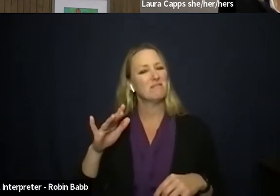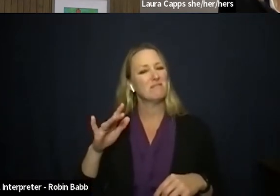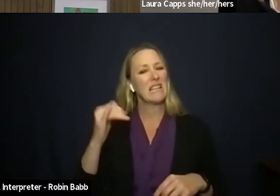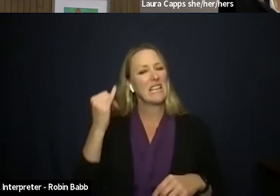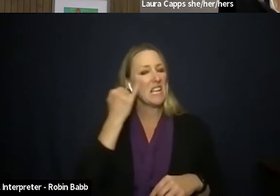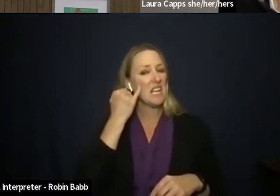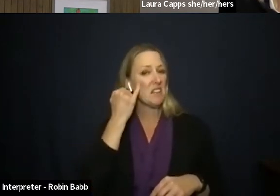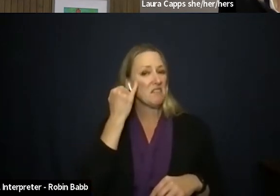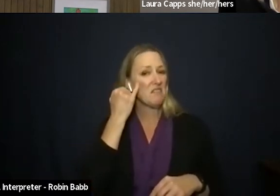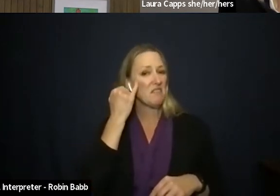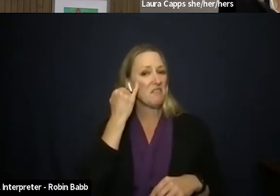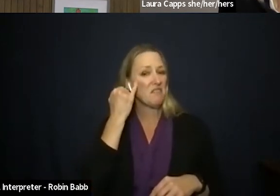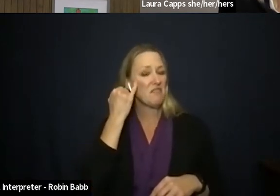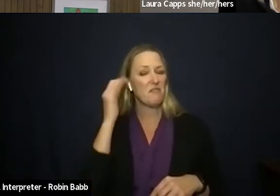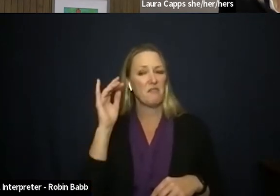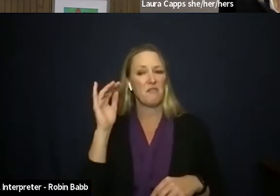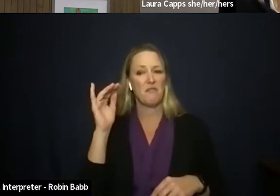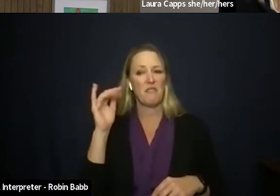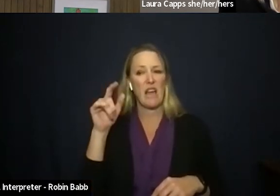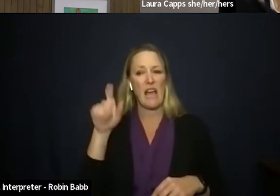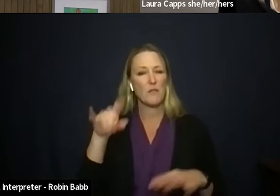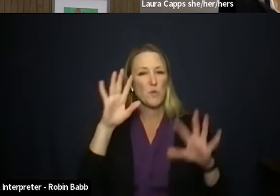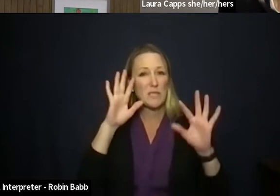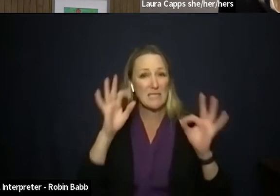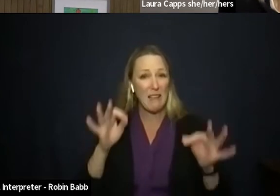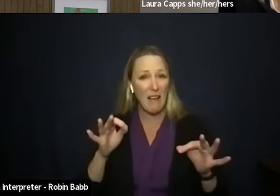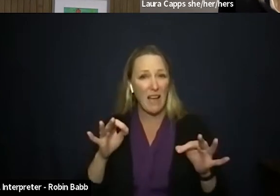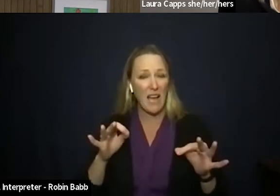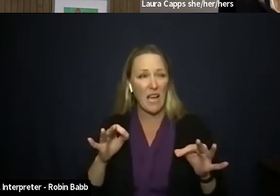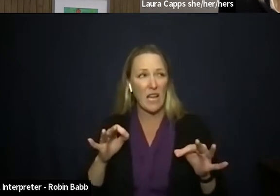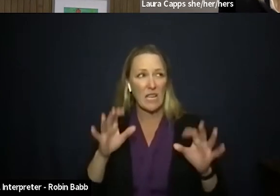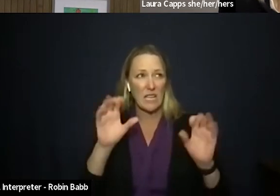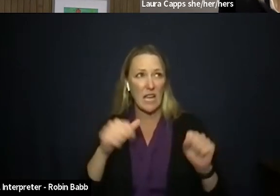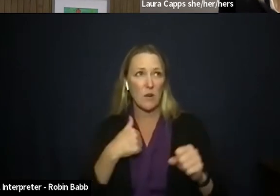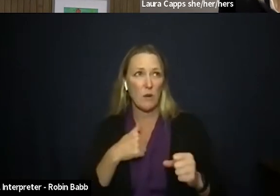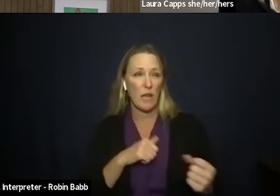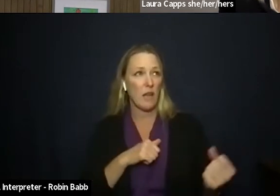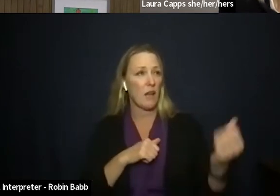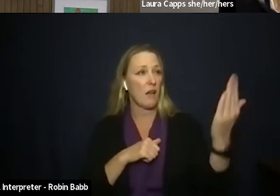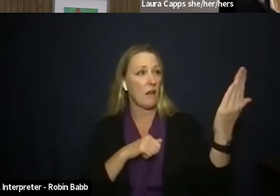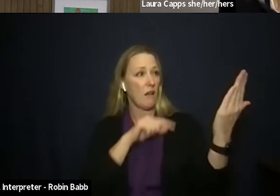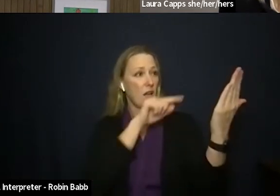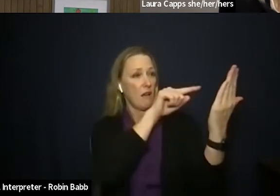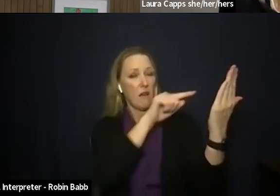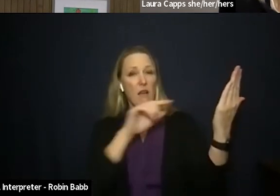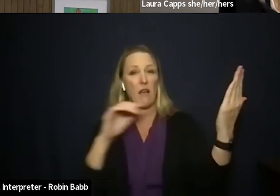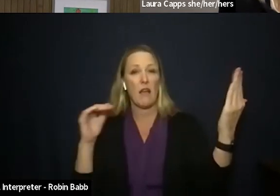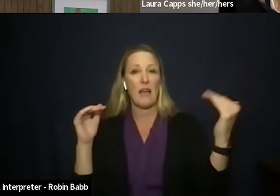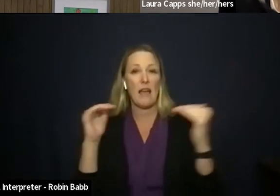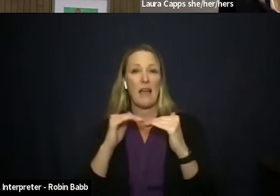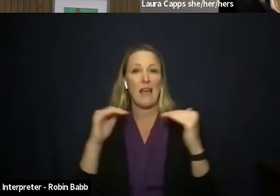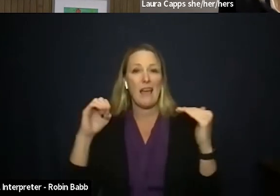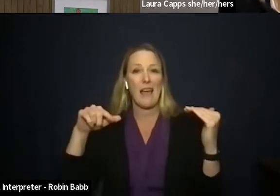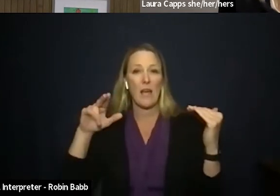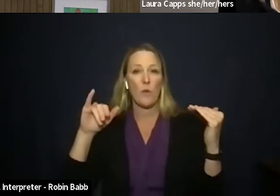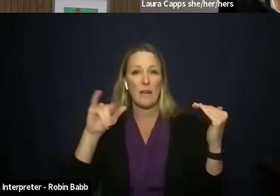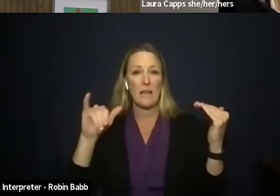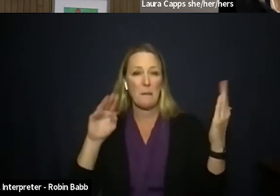decision could we look at the equity map could we look at a variation of it